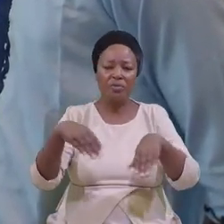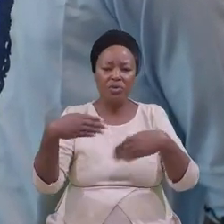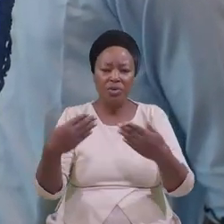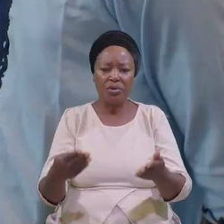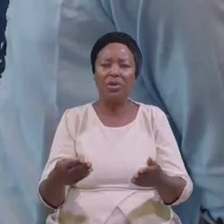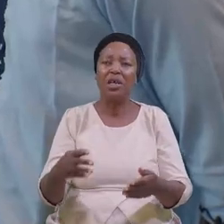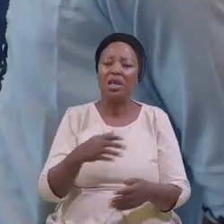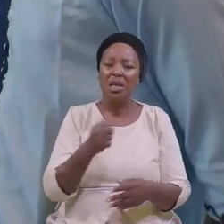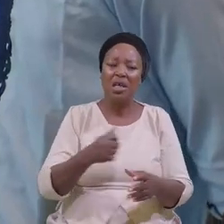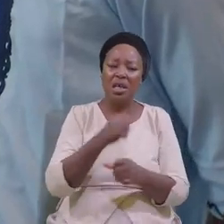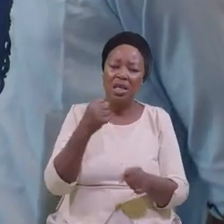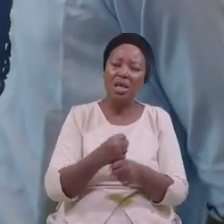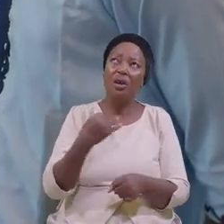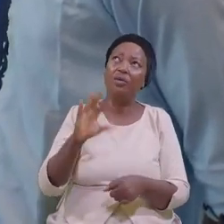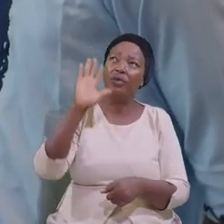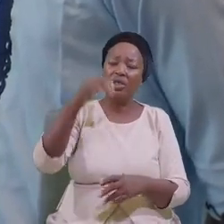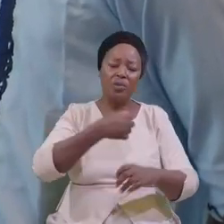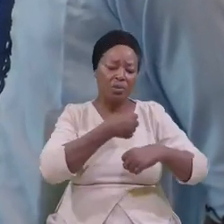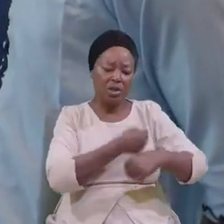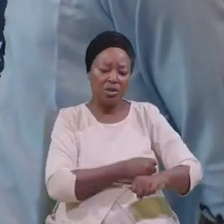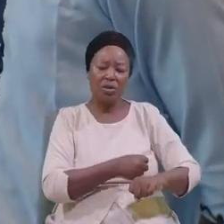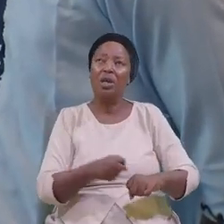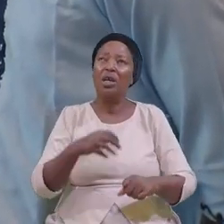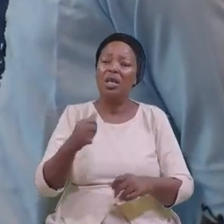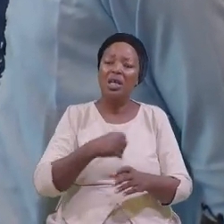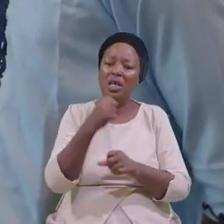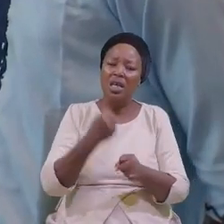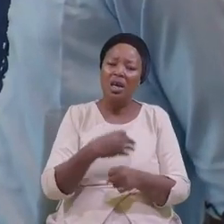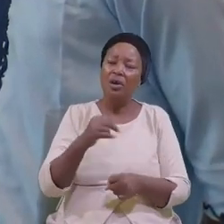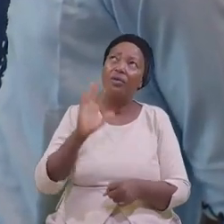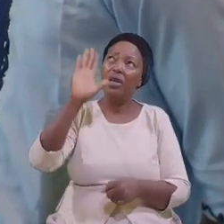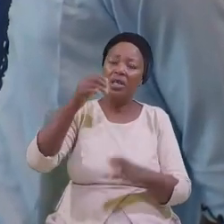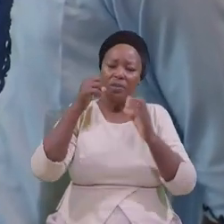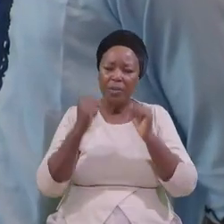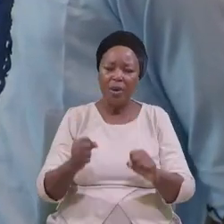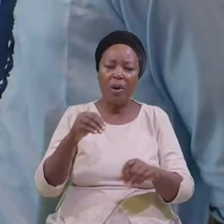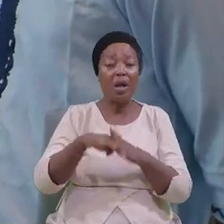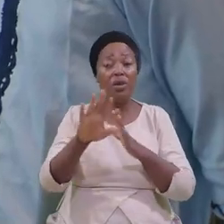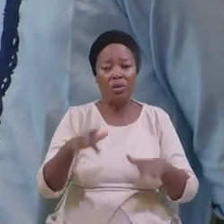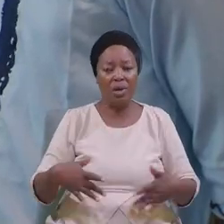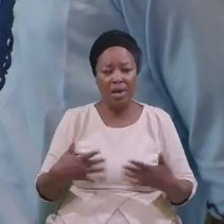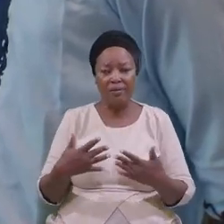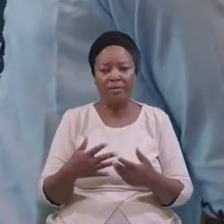a year of His protection, a year of His power in your life.